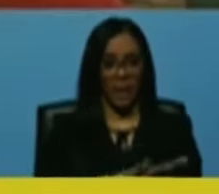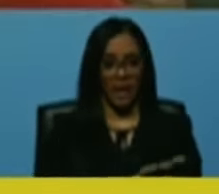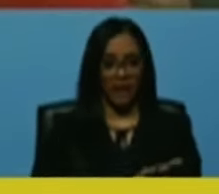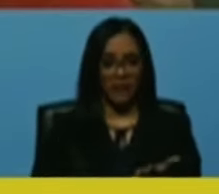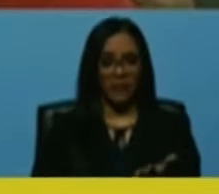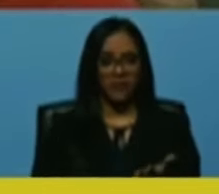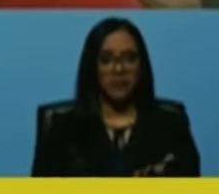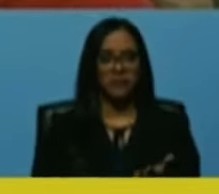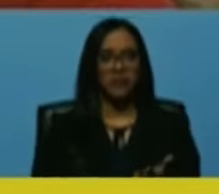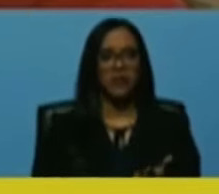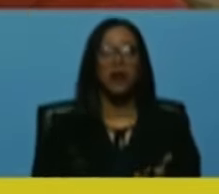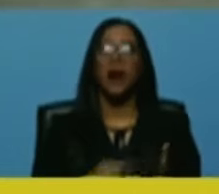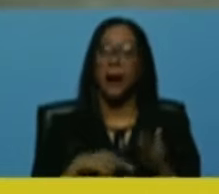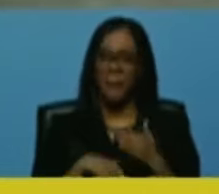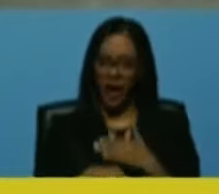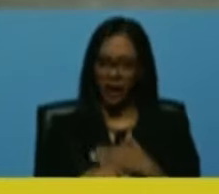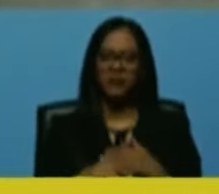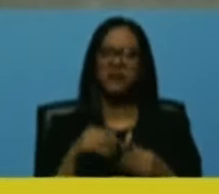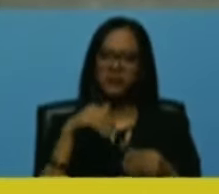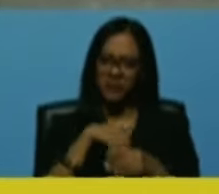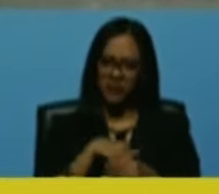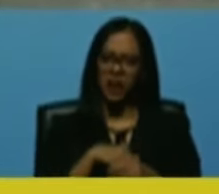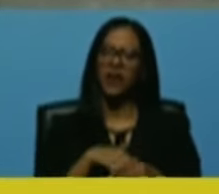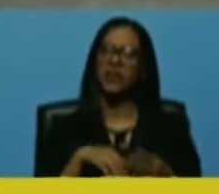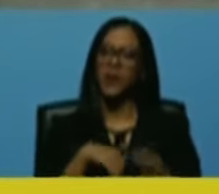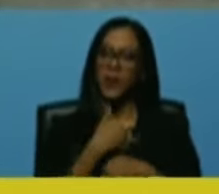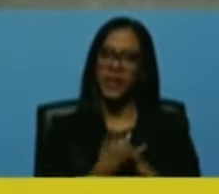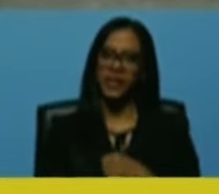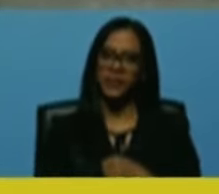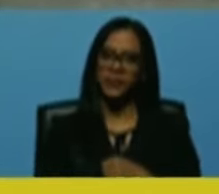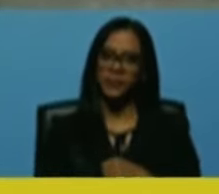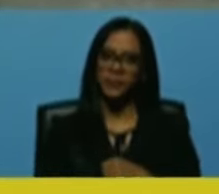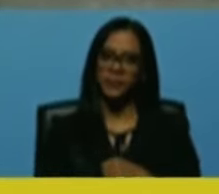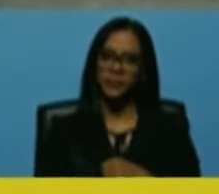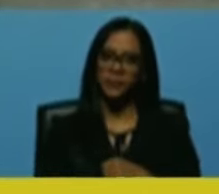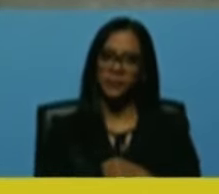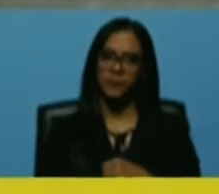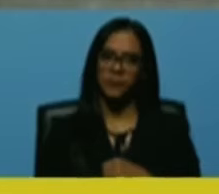On a majority basis, they will go to vote for their project.